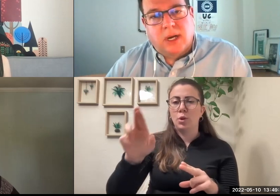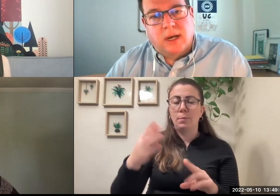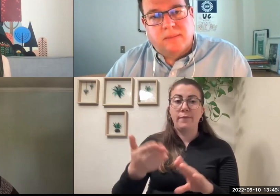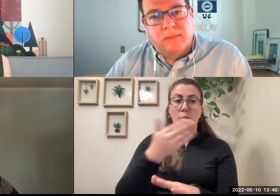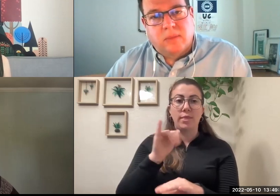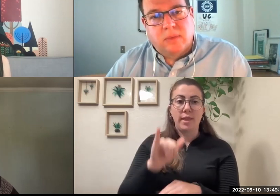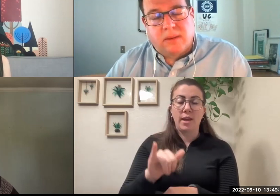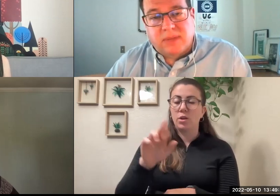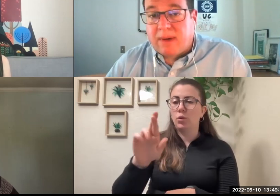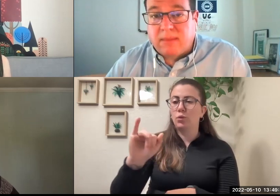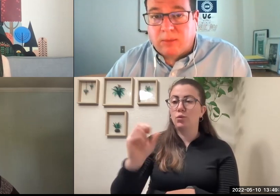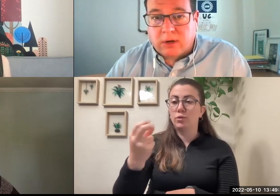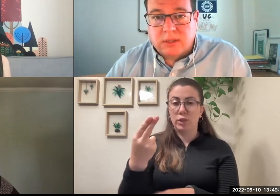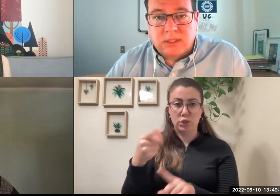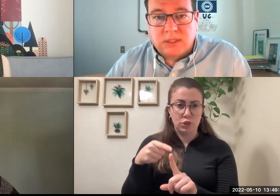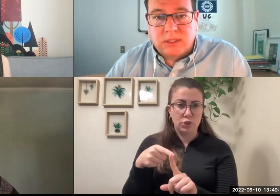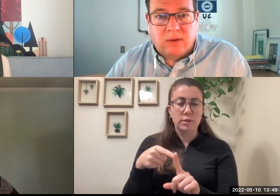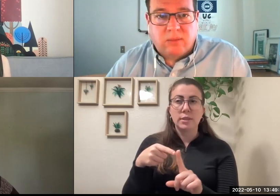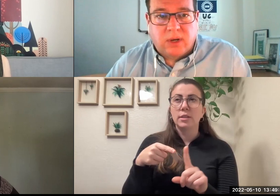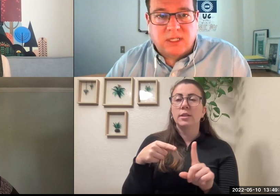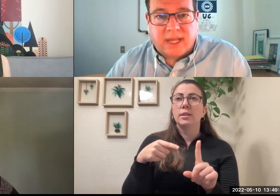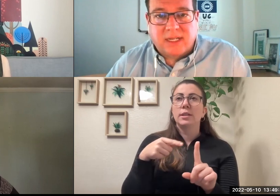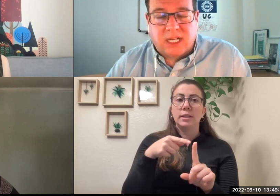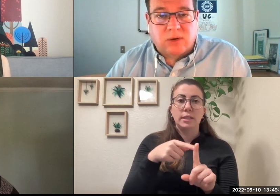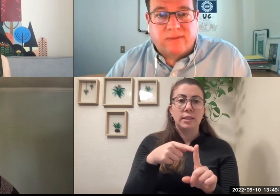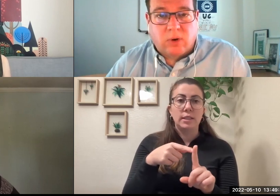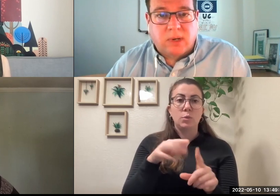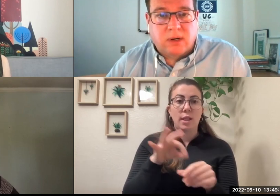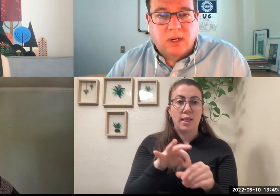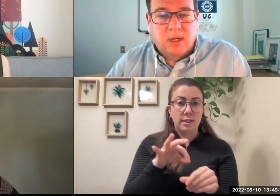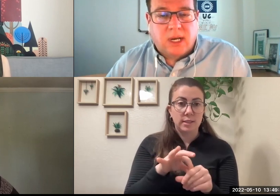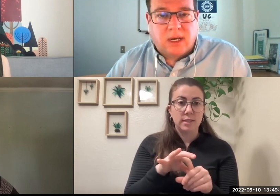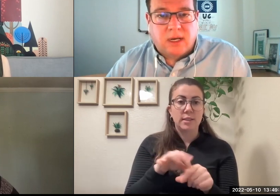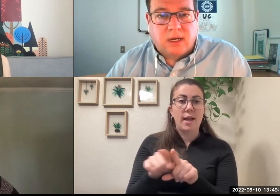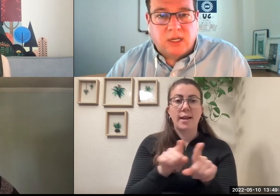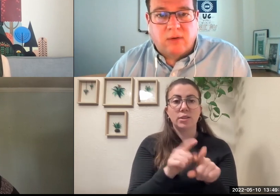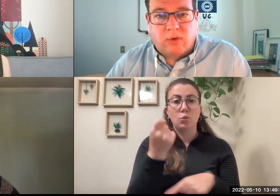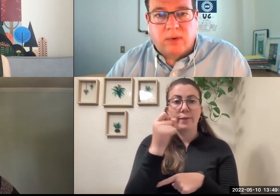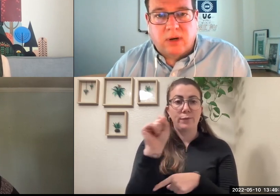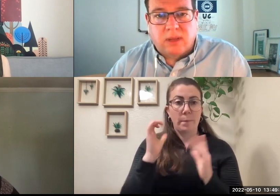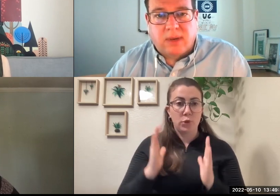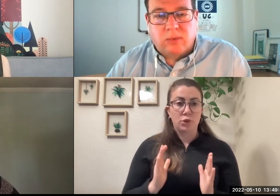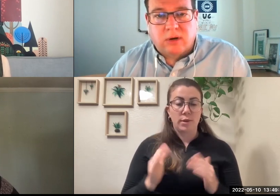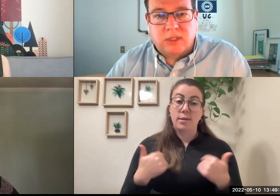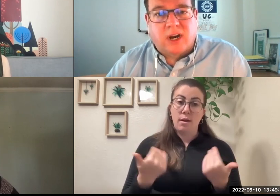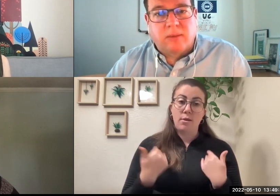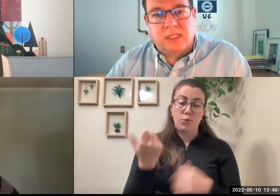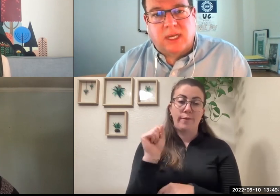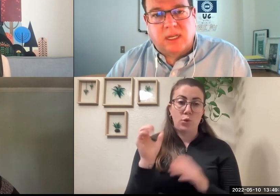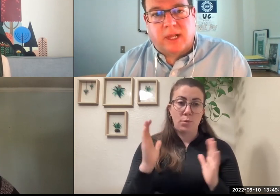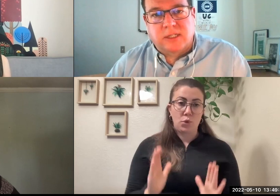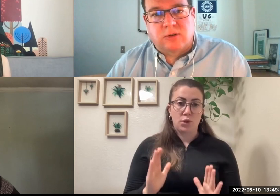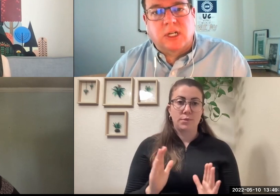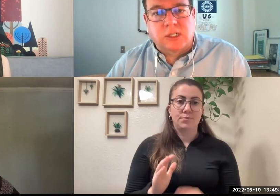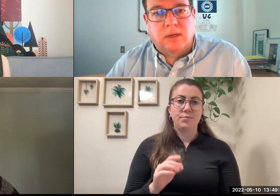Rich came out of the mine workers and was elected as a reformer, a young reformer in the mine workers, very much